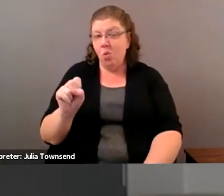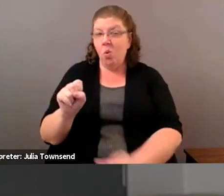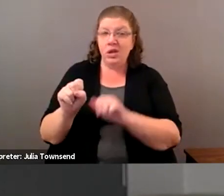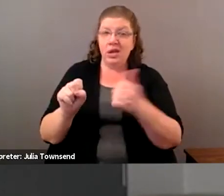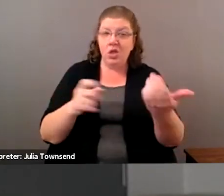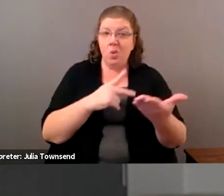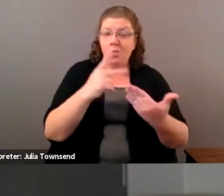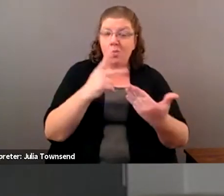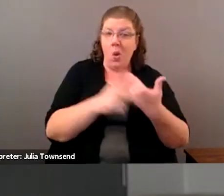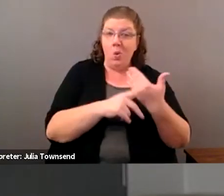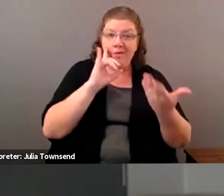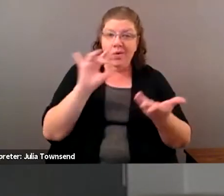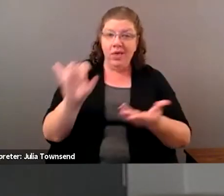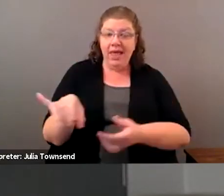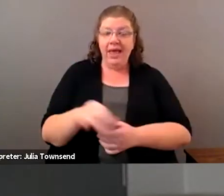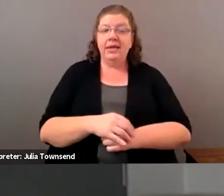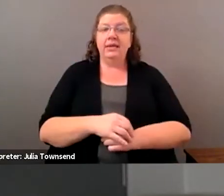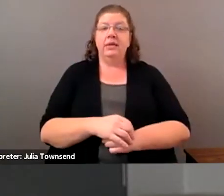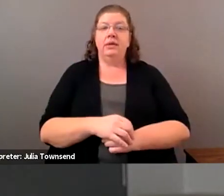that?